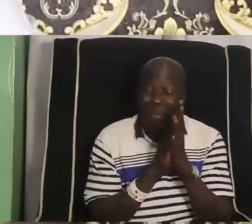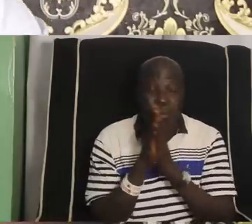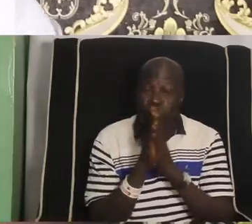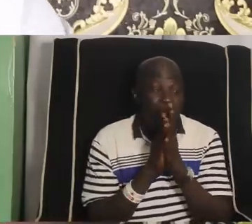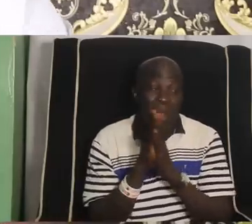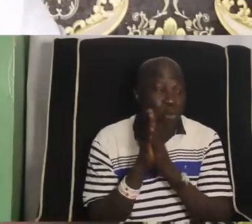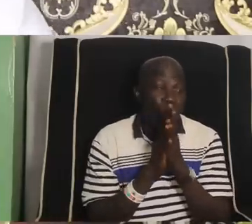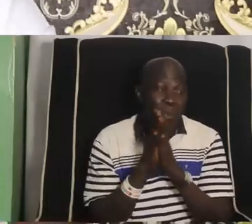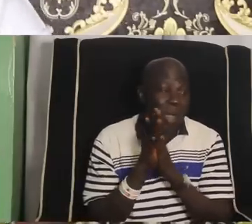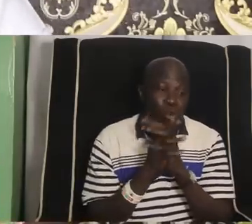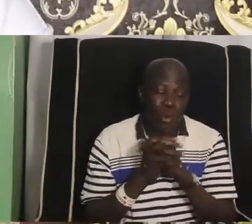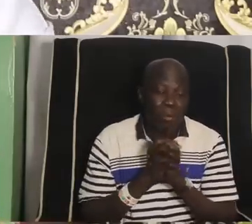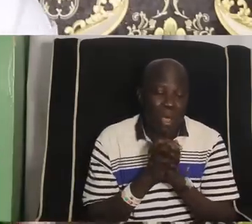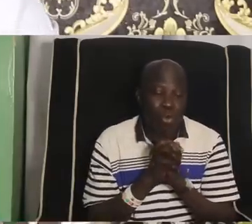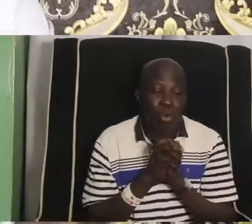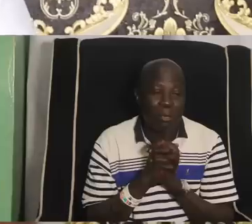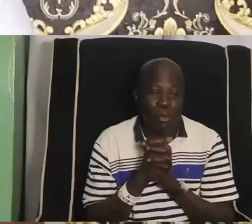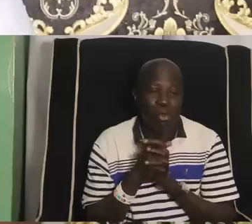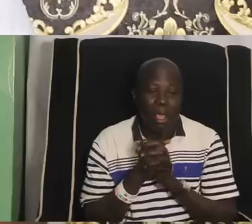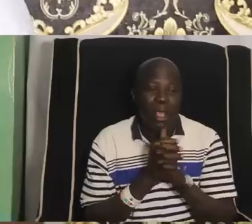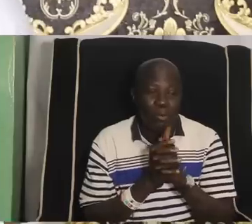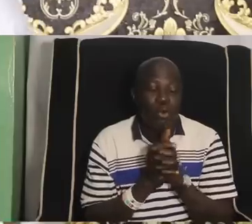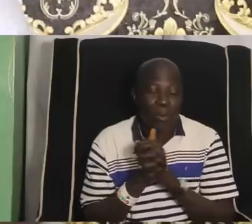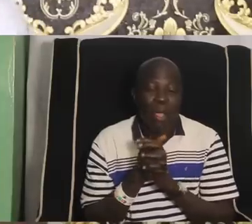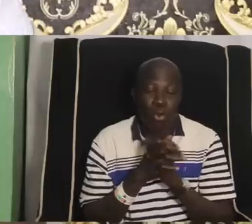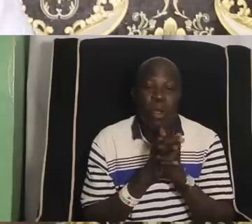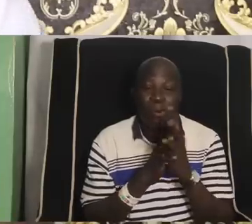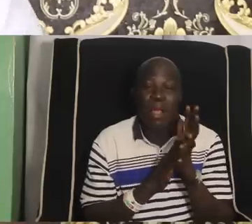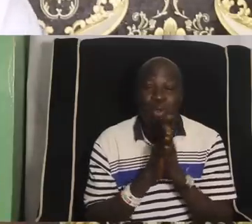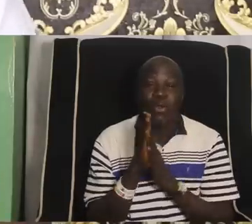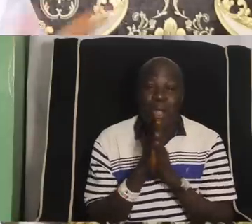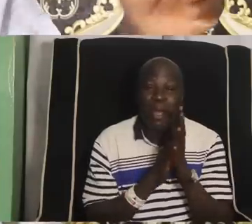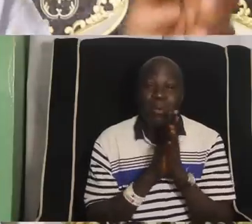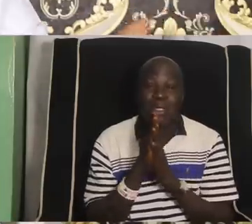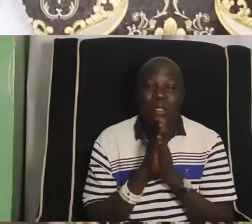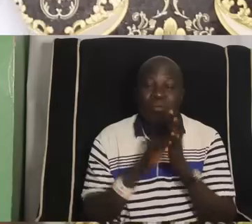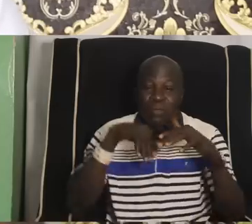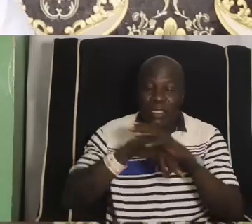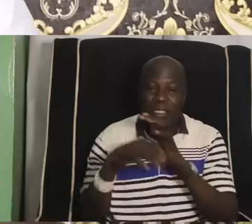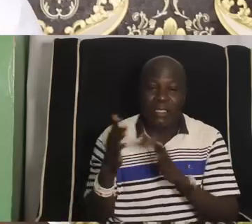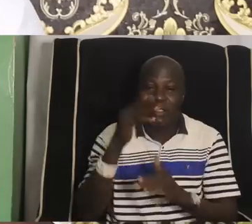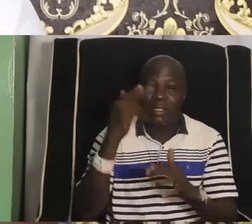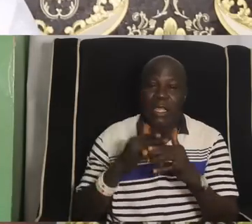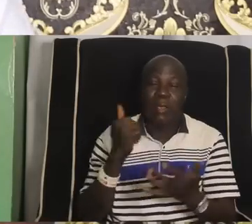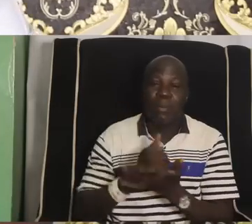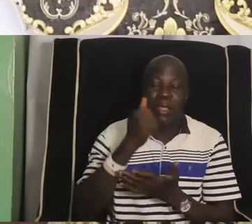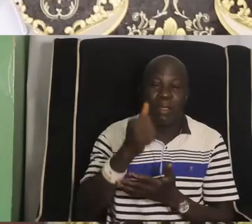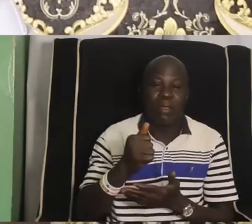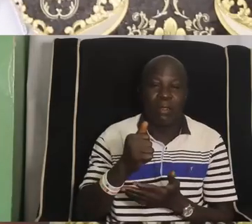oh yeah, oh yeah, oh yeah, oh yeah, oh yeah, oh yeah, oh yeah, oh